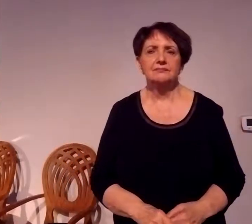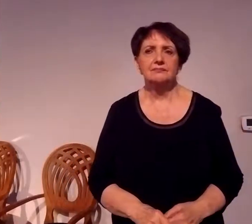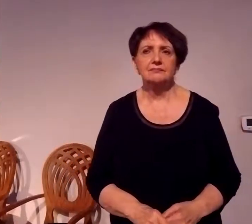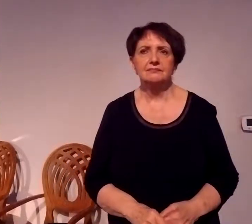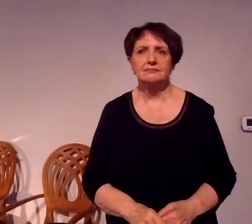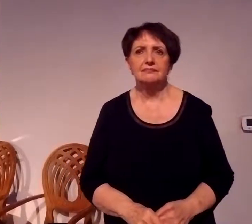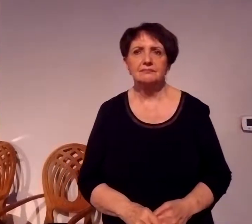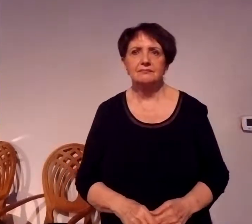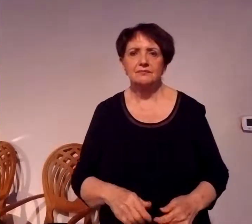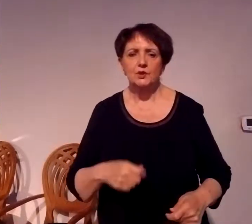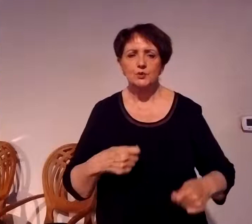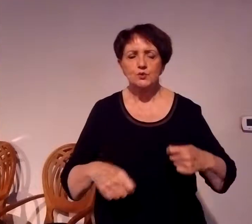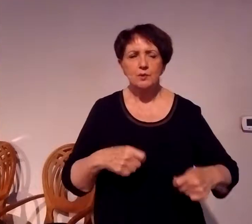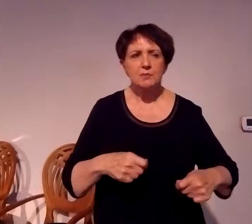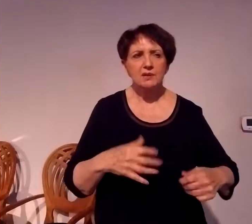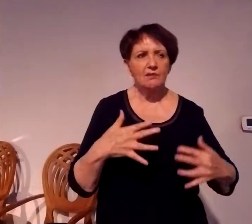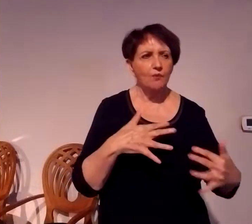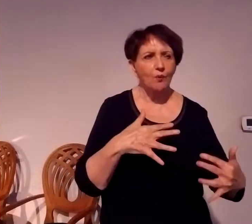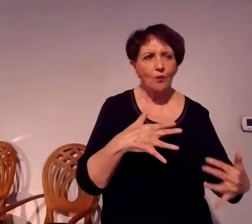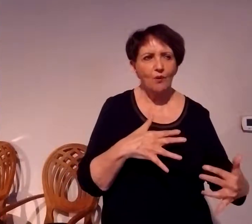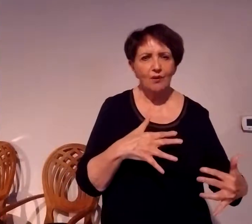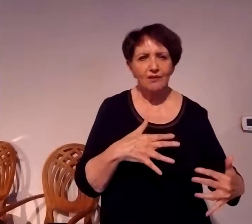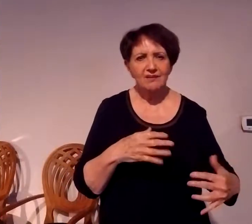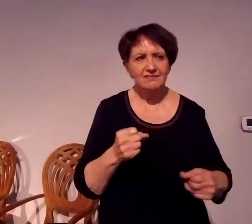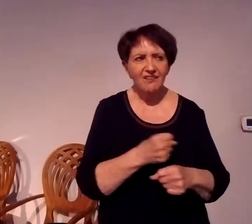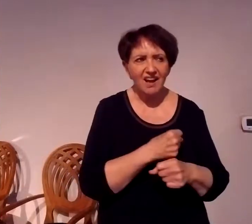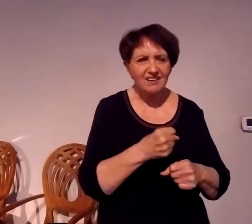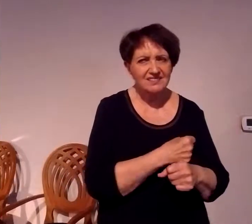So is it a drumbeat of war and violence?